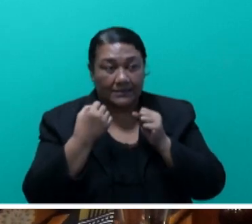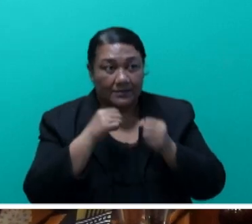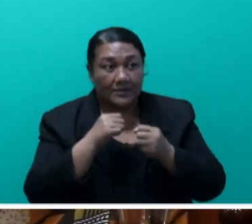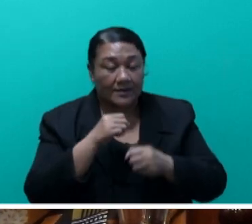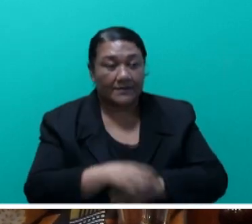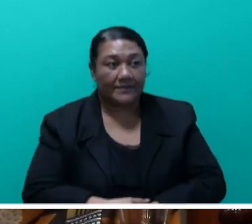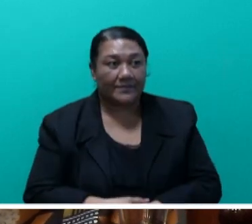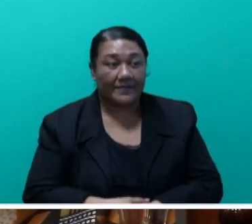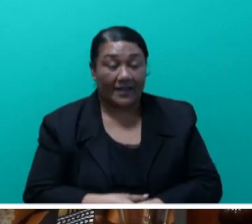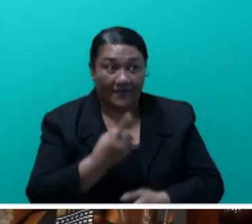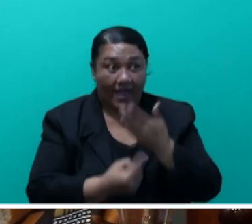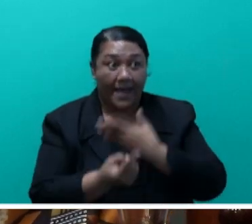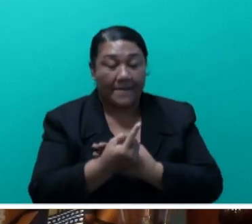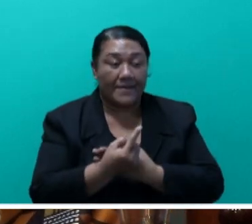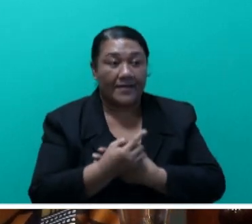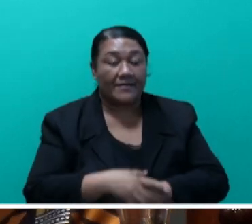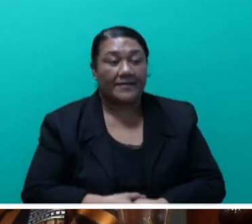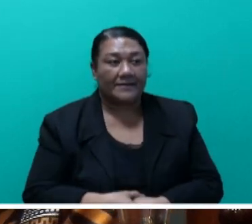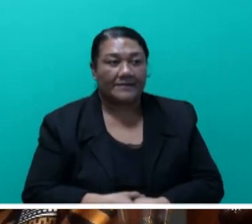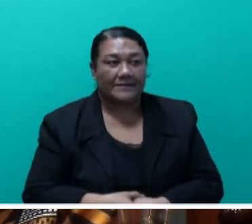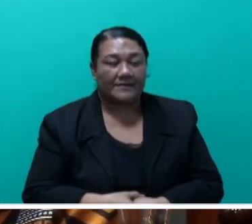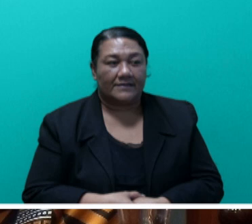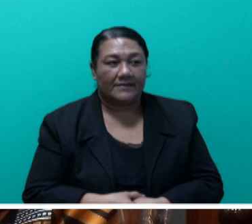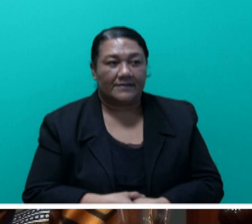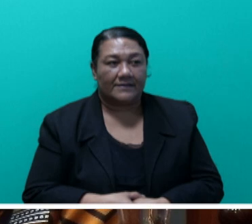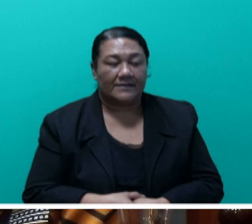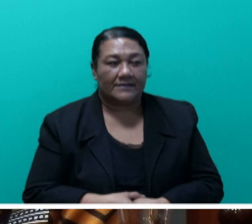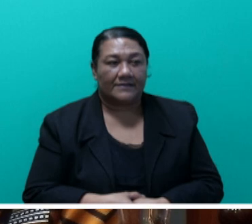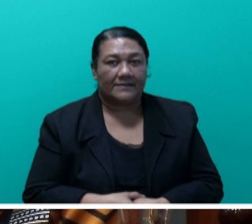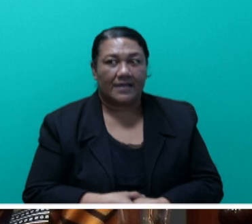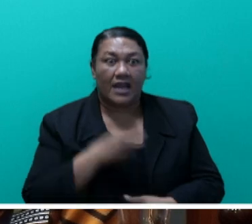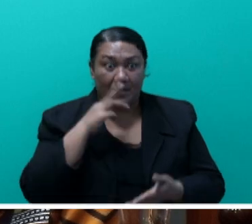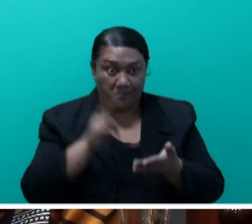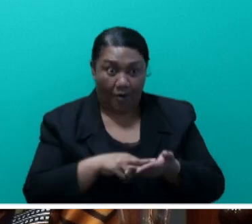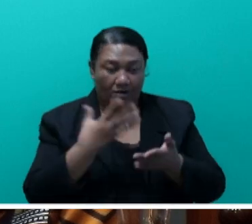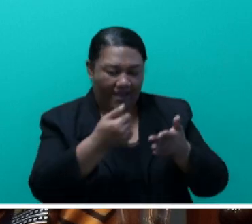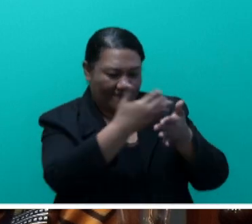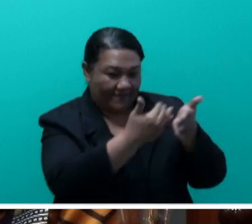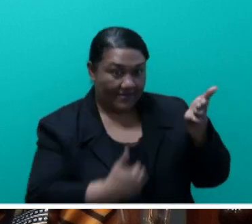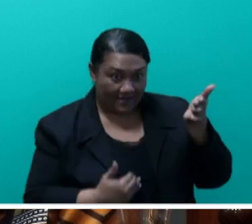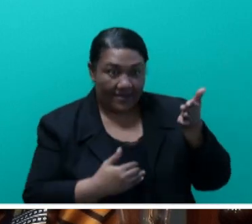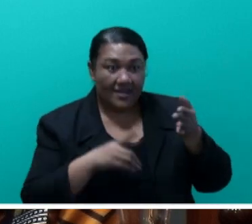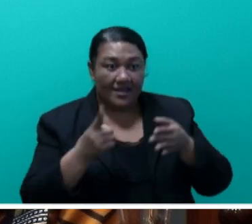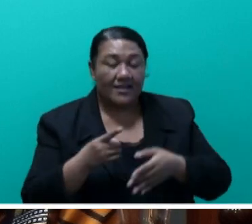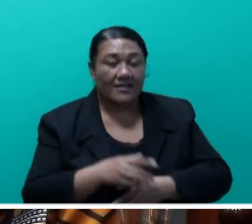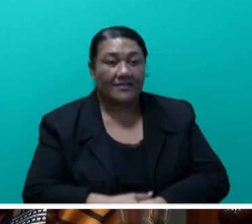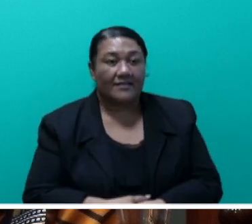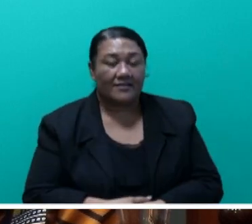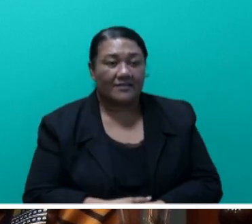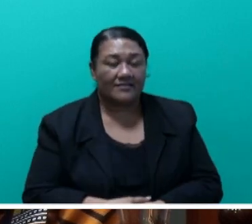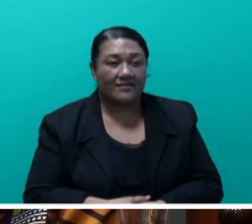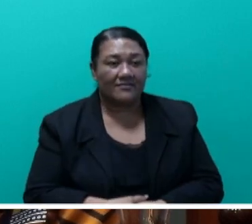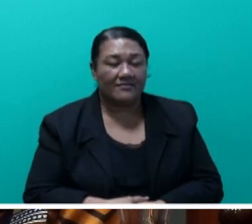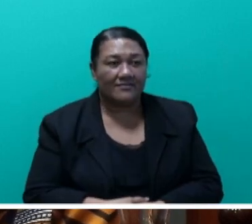And if it's happening, it's also mentioned here in the report, Honorable Speaker, on the long-term establishment of business